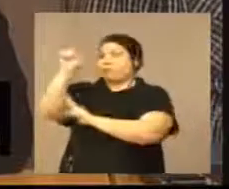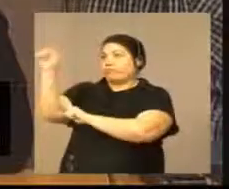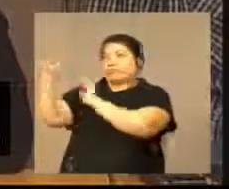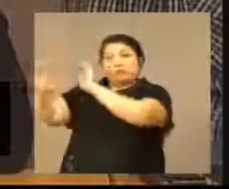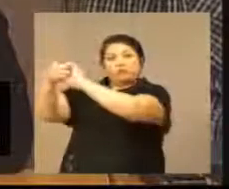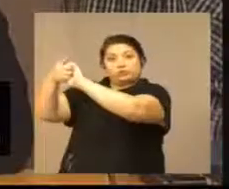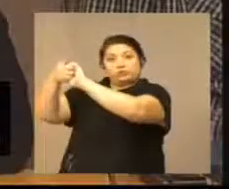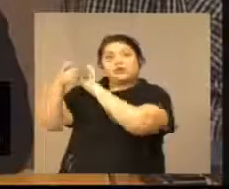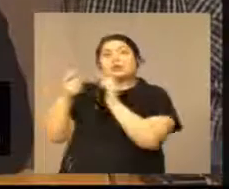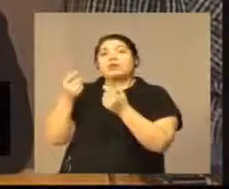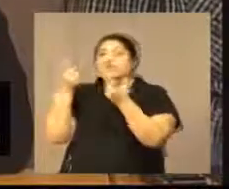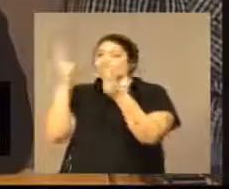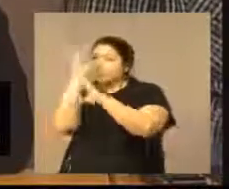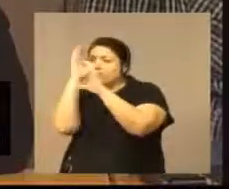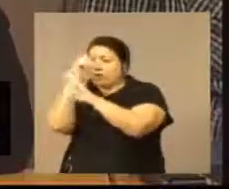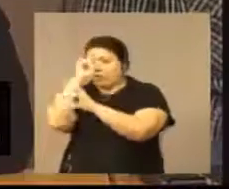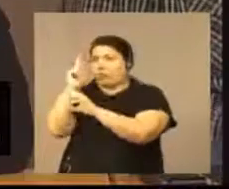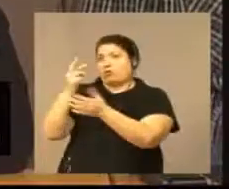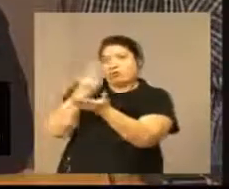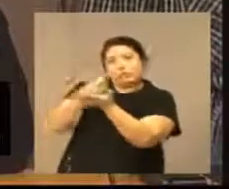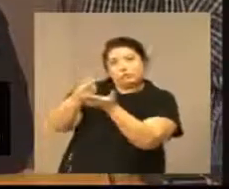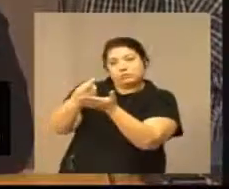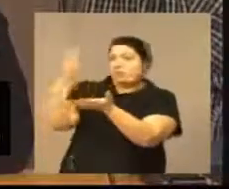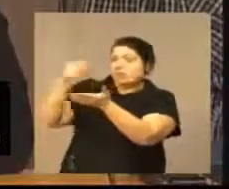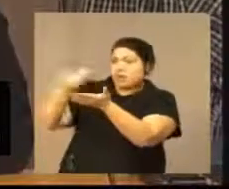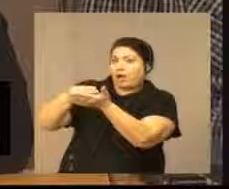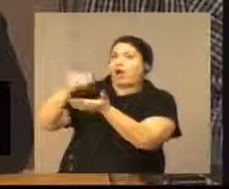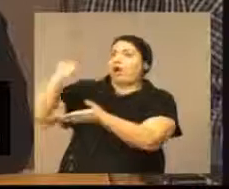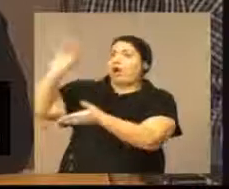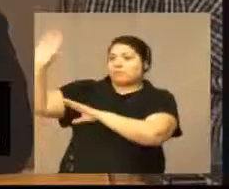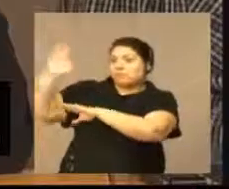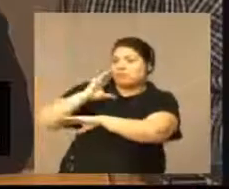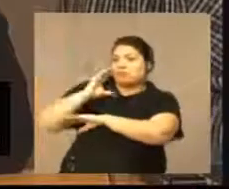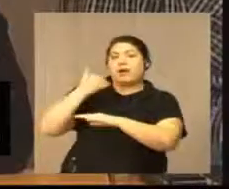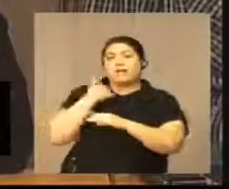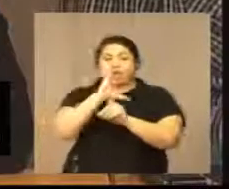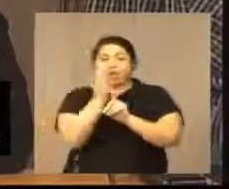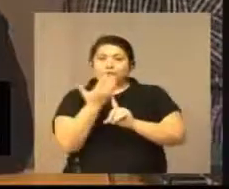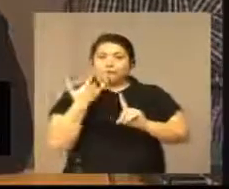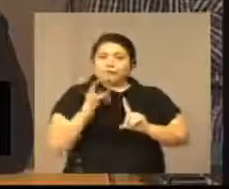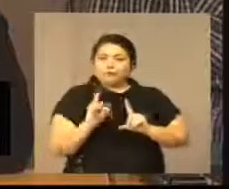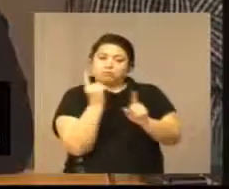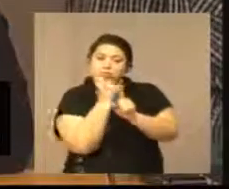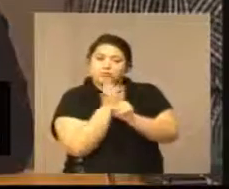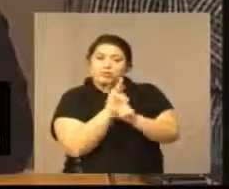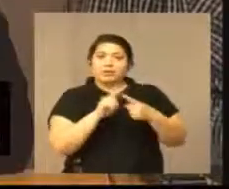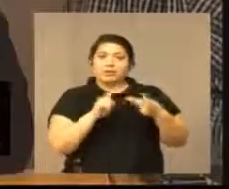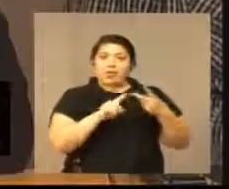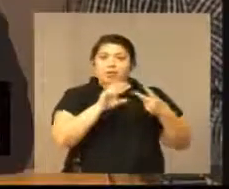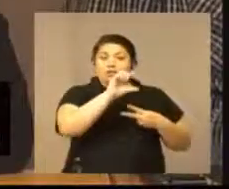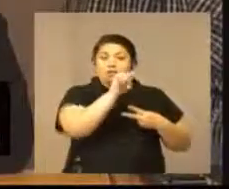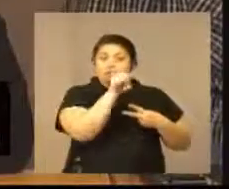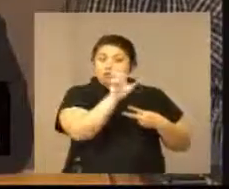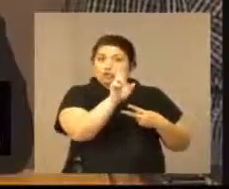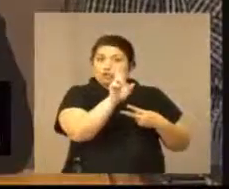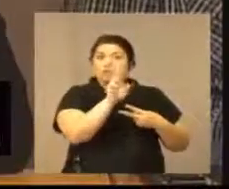the necessary resources to advance a culturally sensitive SGBA lens on all of the work